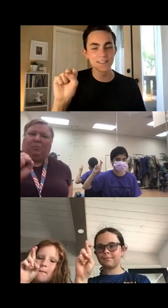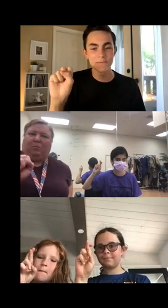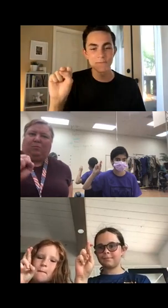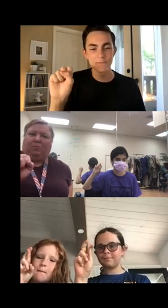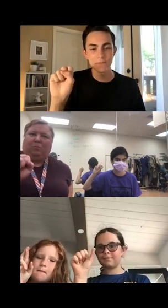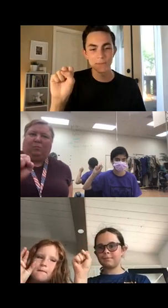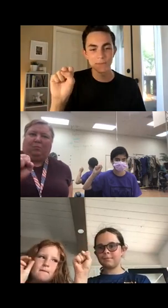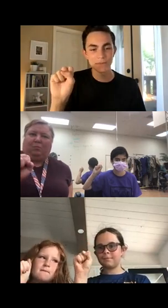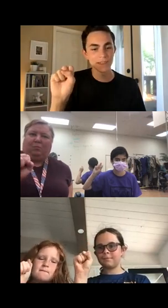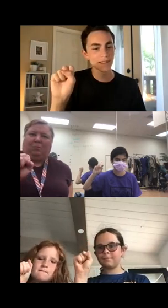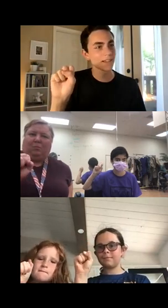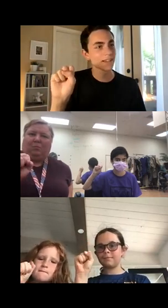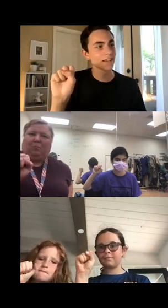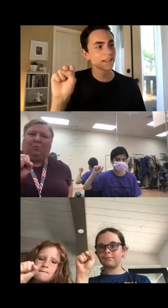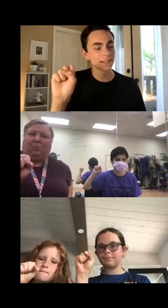S,